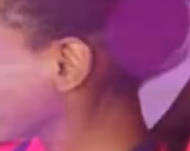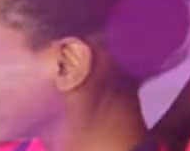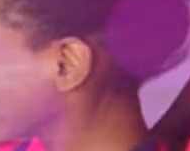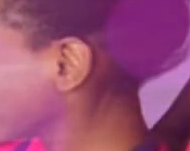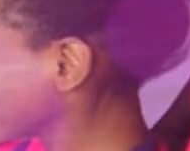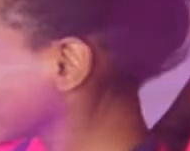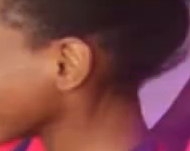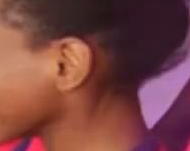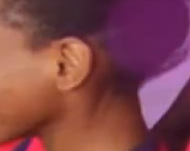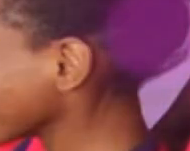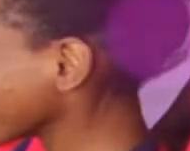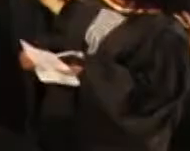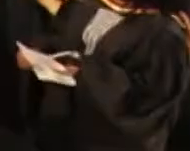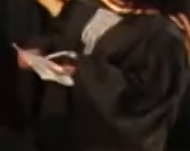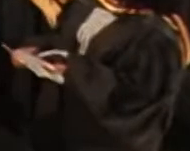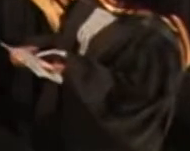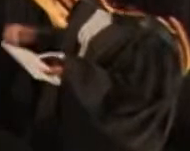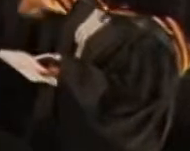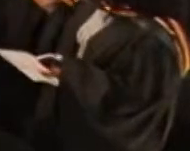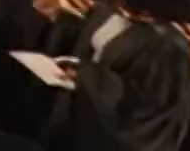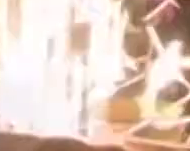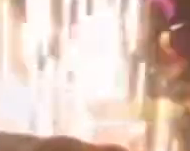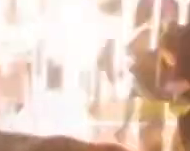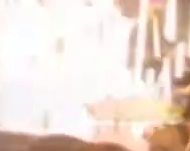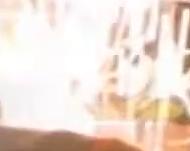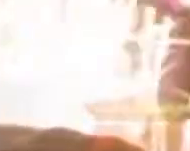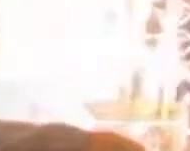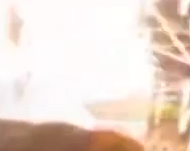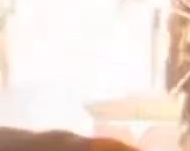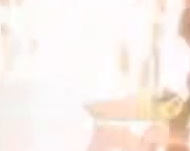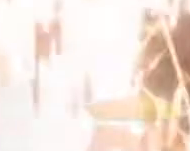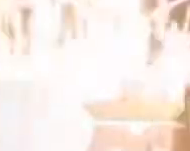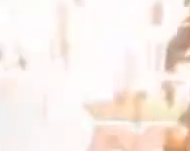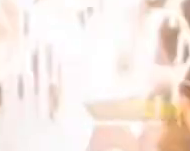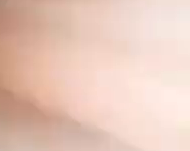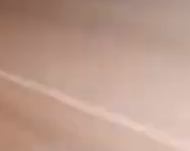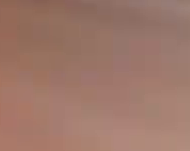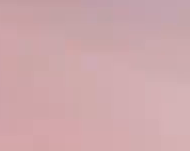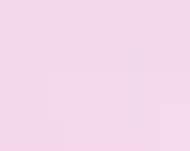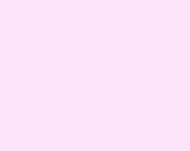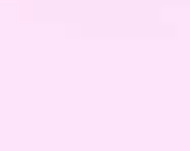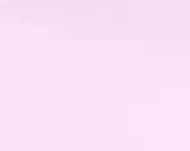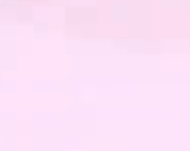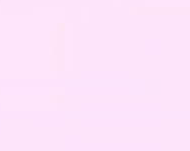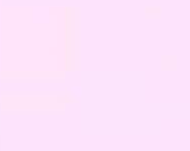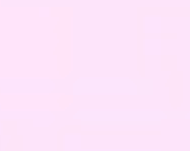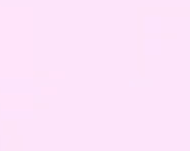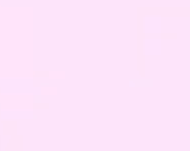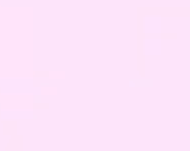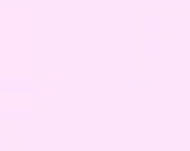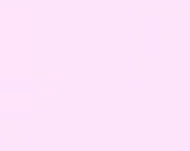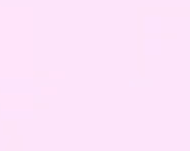0725-000-706 Meru branch. Vera Beauty and Fashion College, a TVET-approved institution.